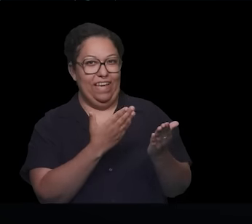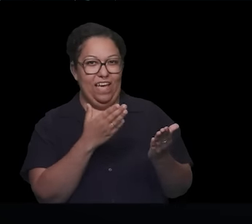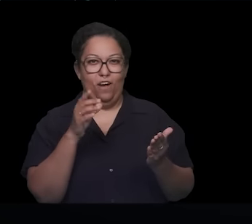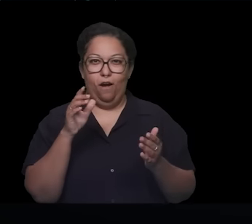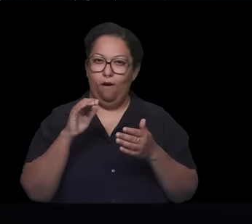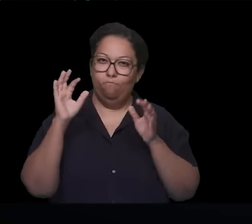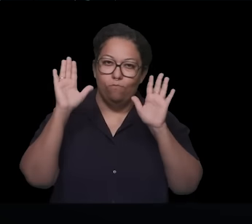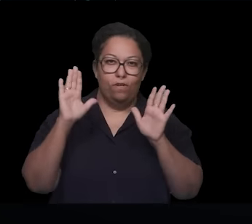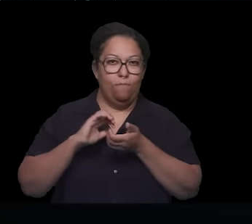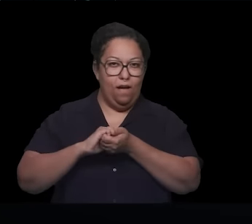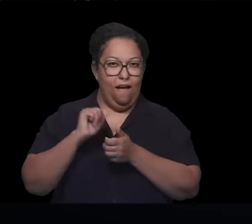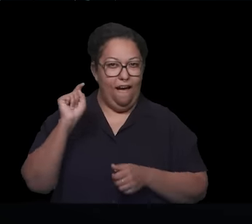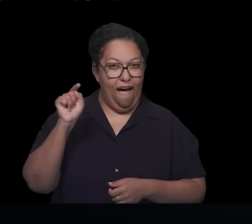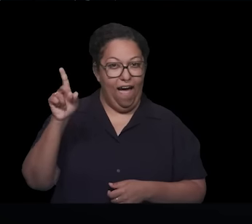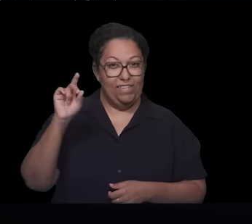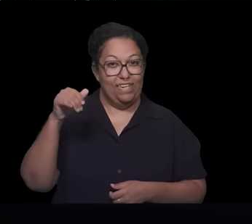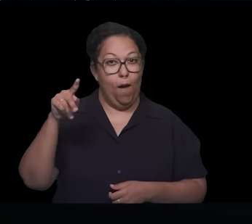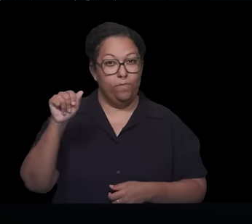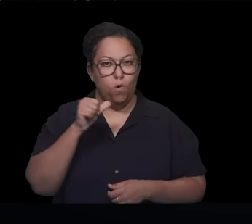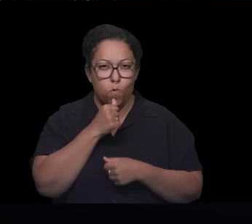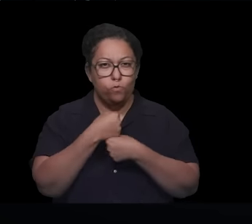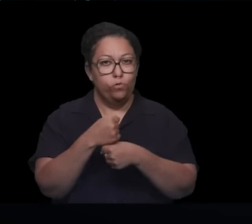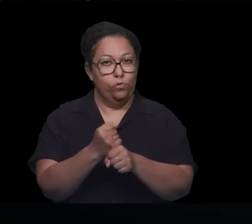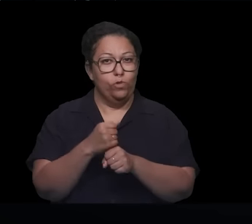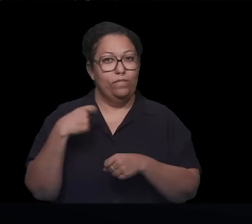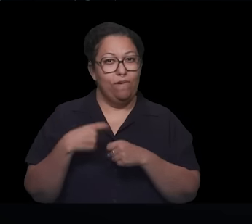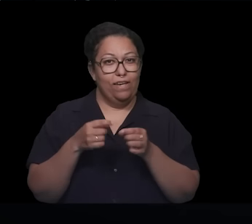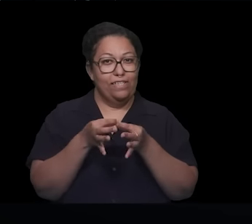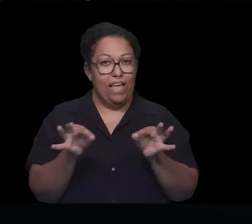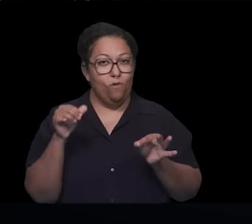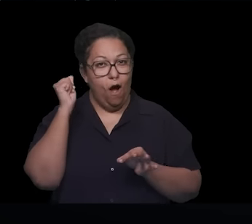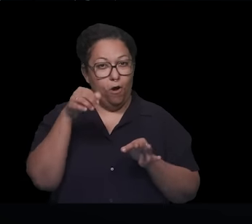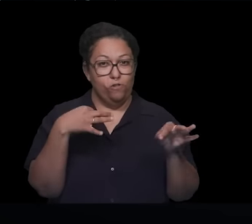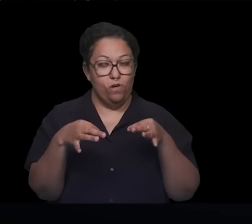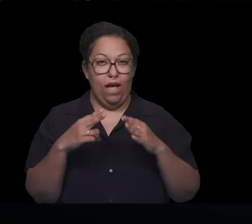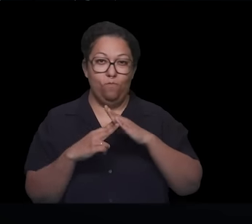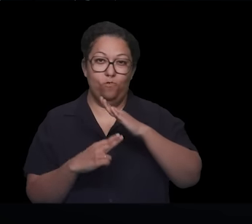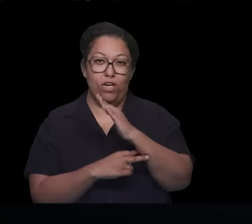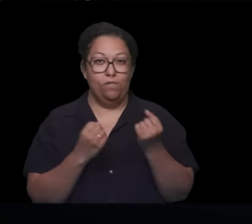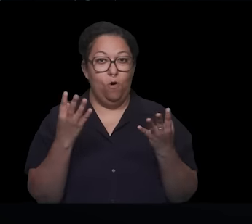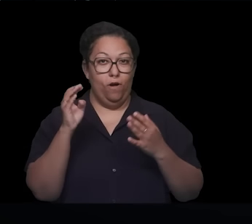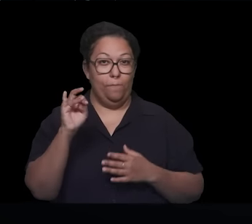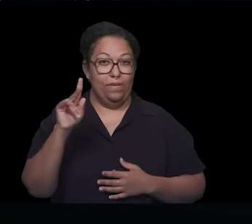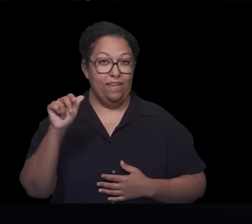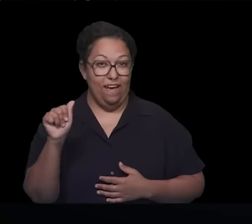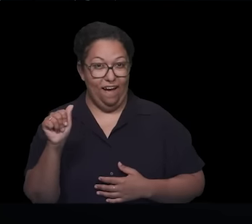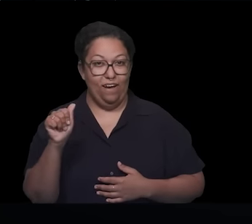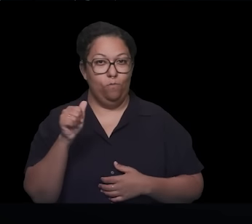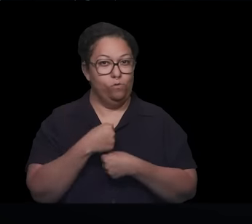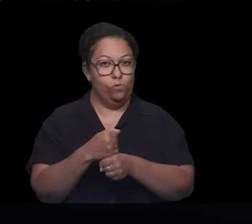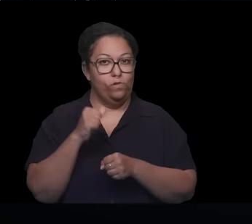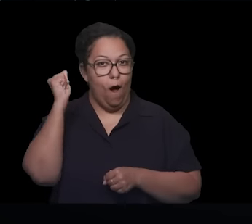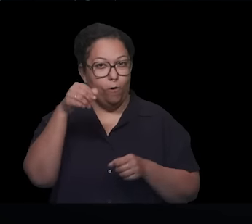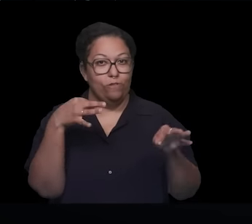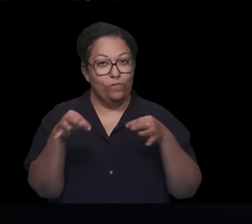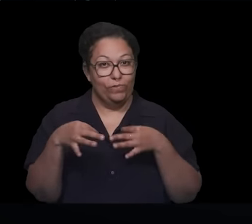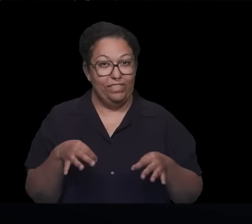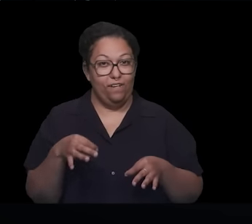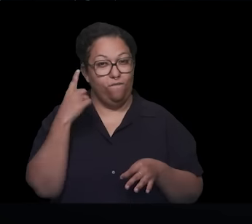our terrific partners at DeCapta who produce the Spanish language audio description and Bridge Multimedia who produce